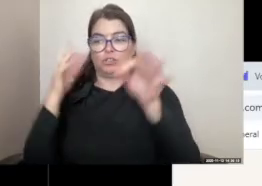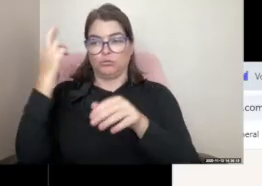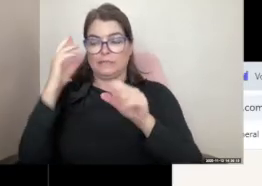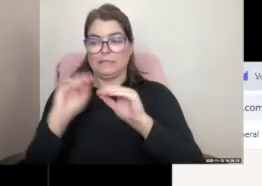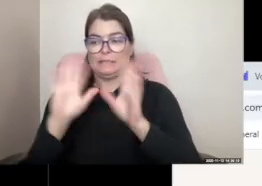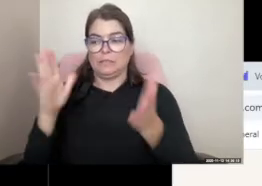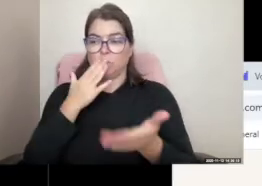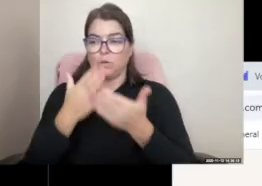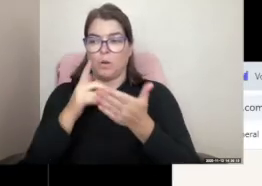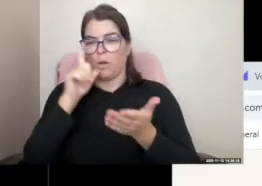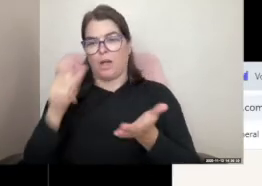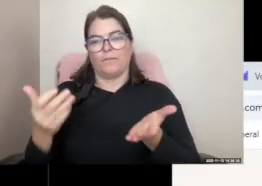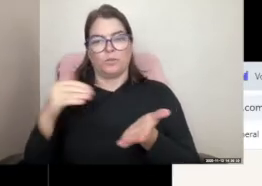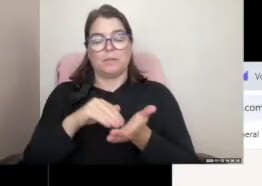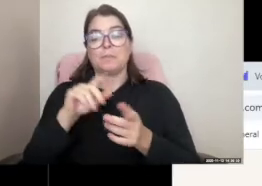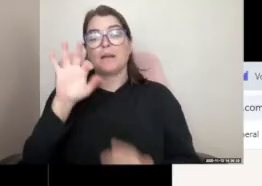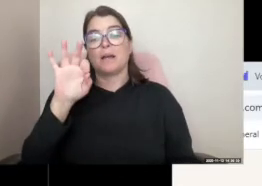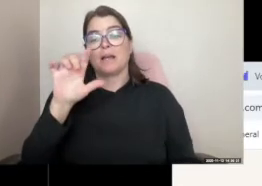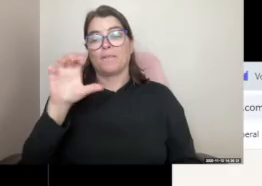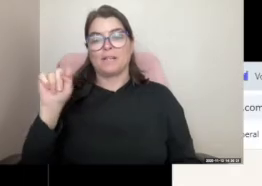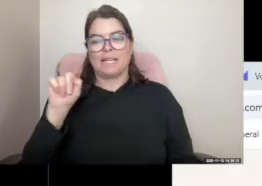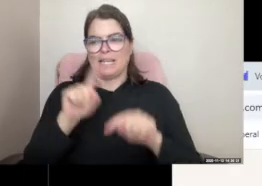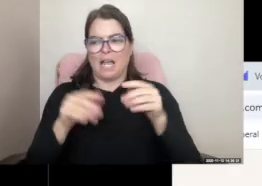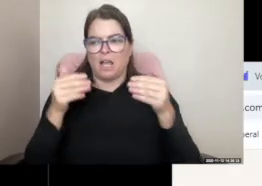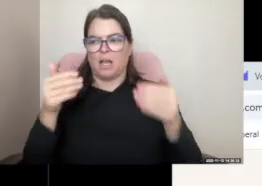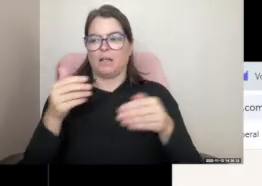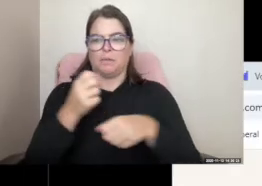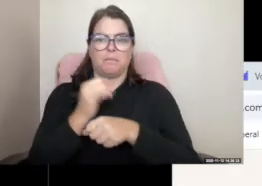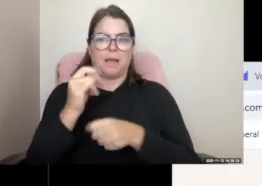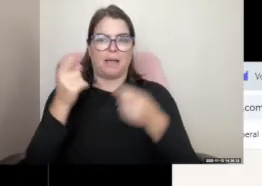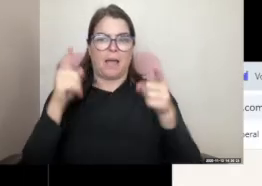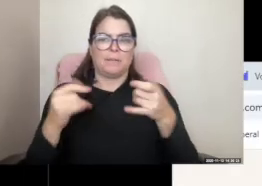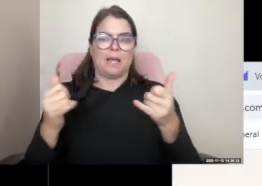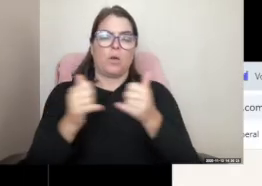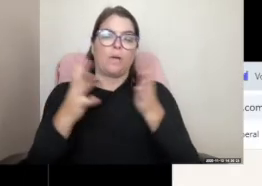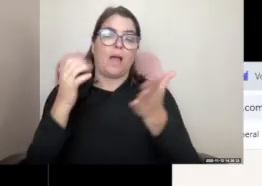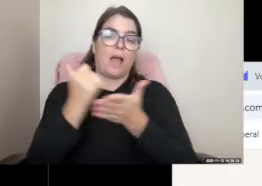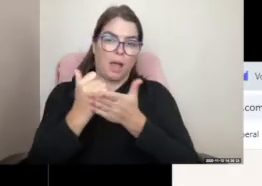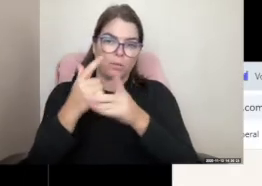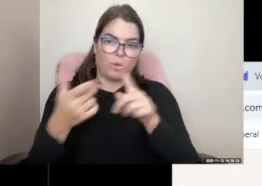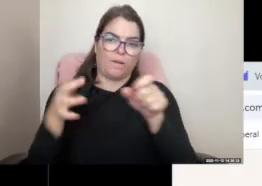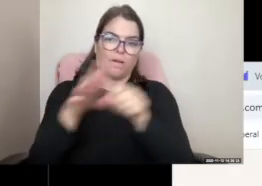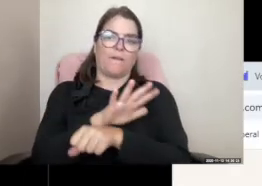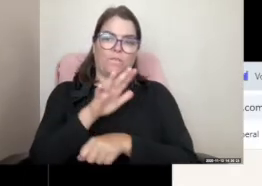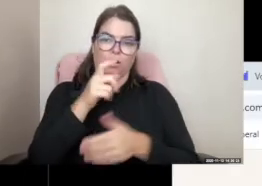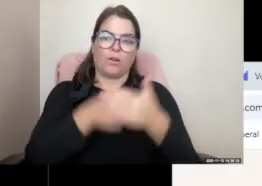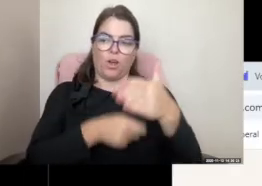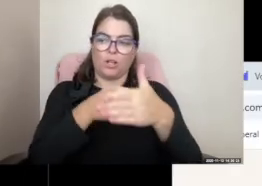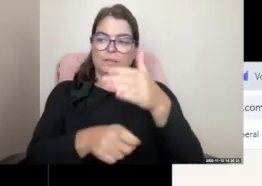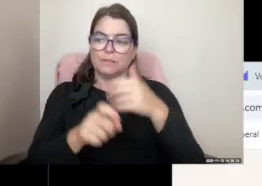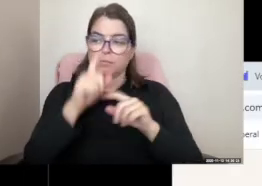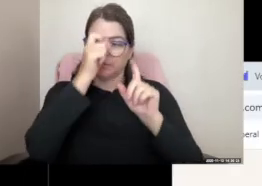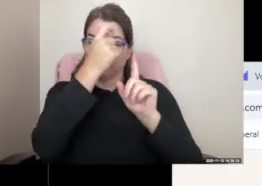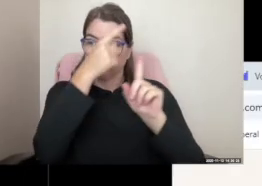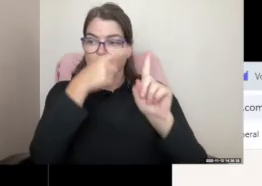from our perspective for heavy duty HVIP. Electrifying those trucks will have tremendous benefits. I think Guillermo laid out all of the reasons